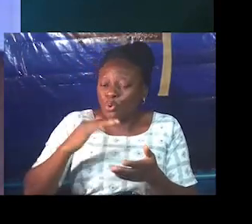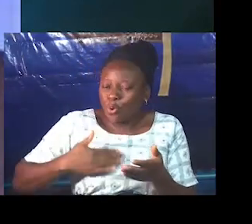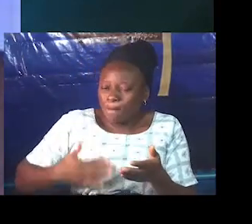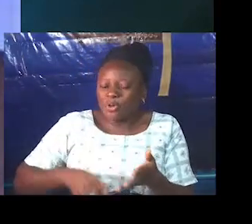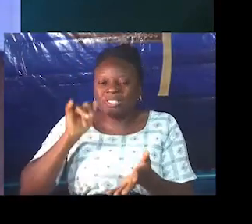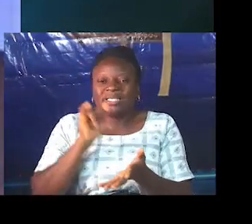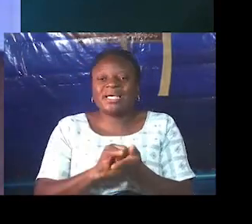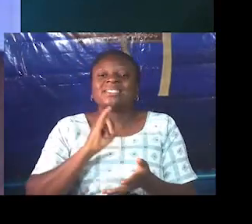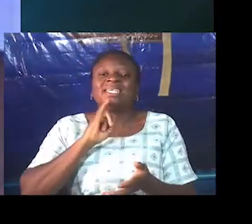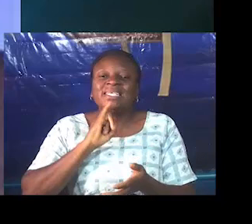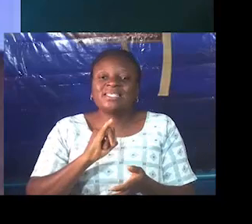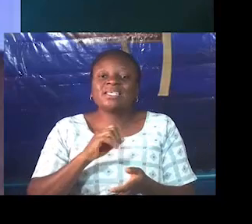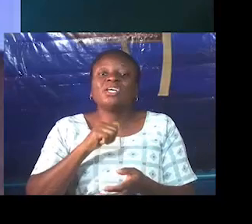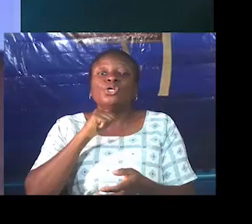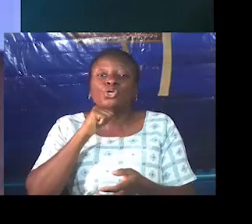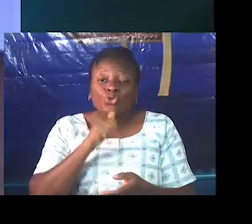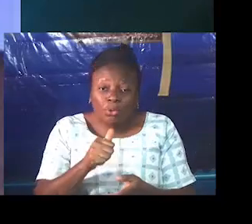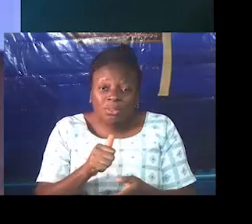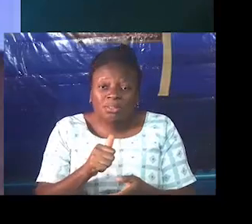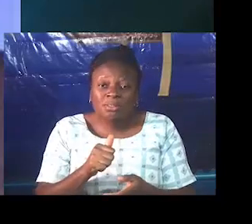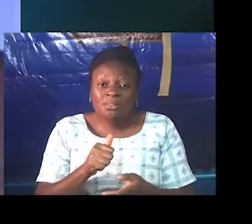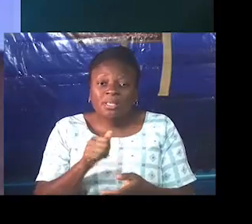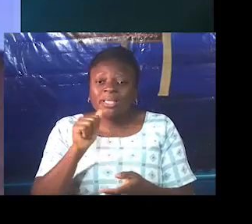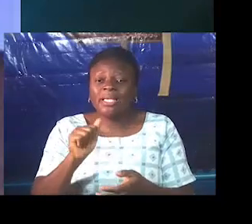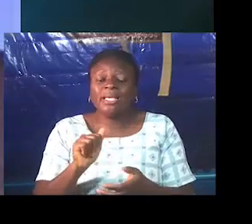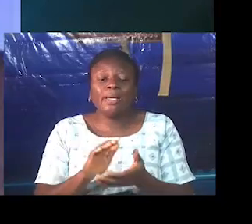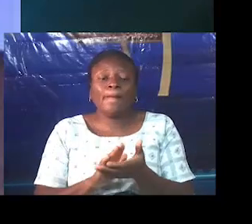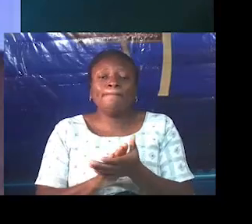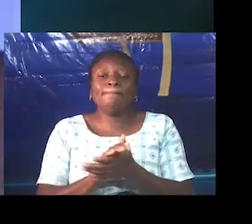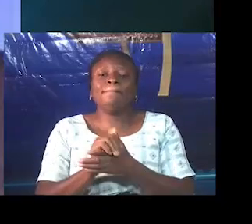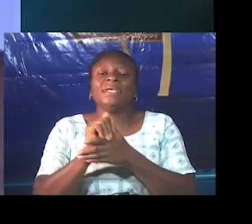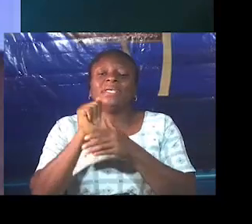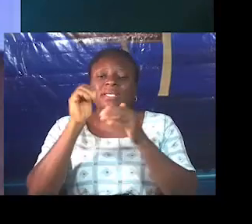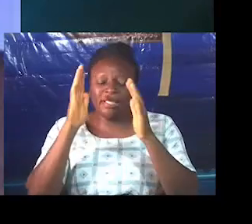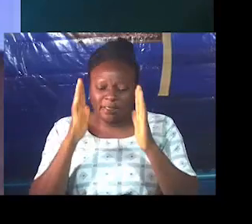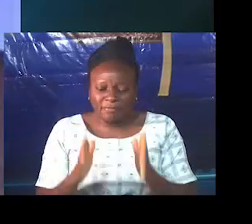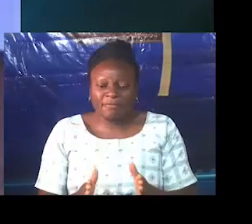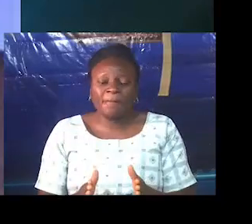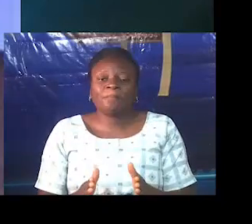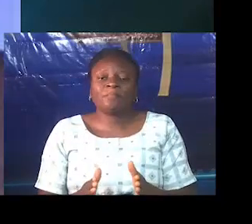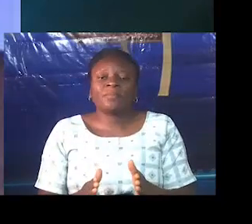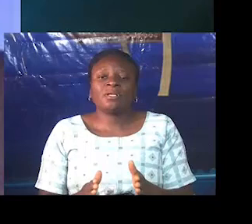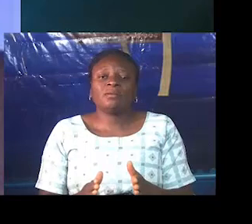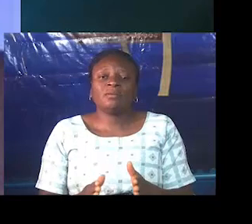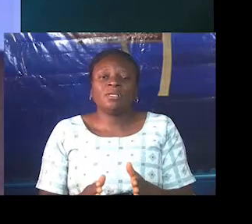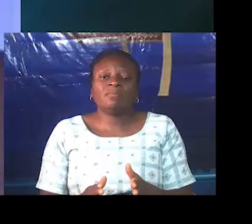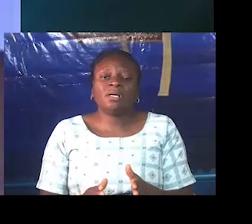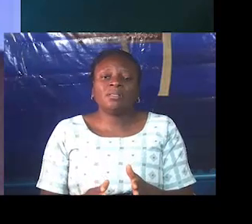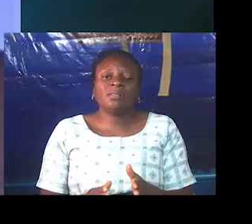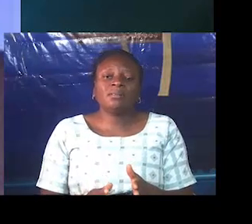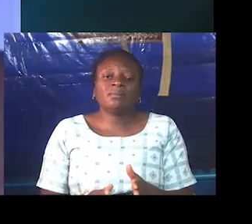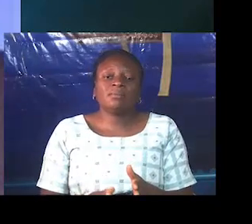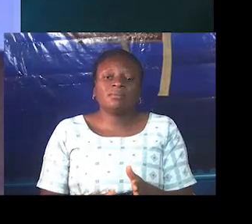are not going to go without blame. Now, look, one of the things that God abhors all through the